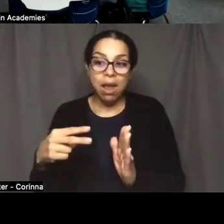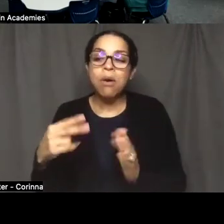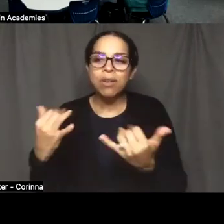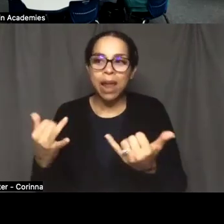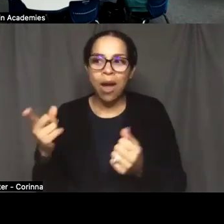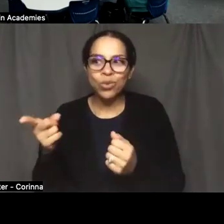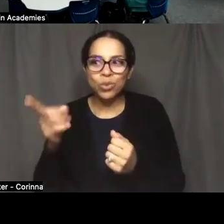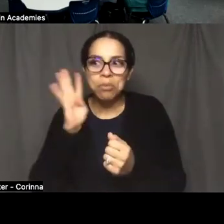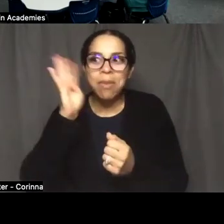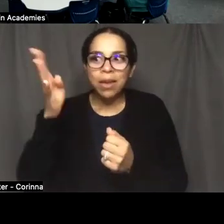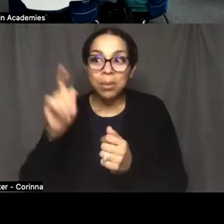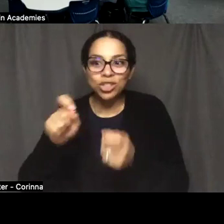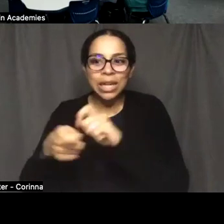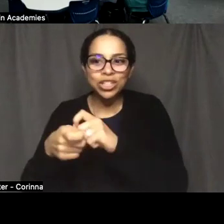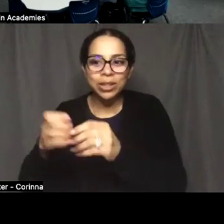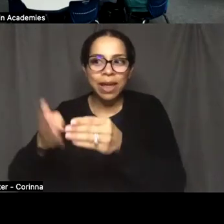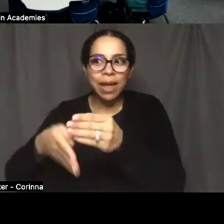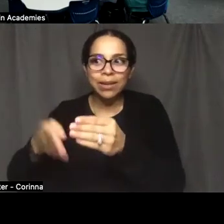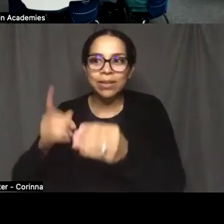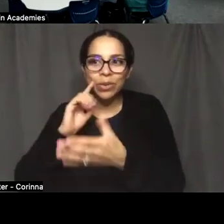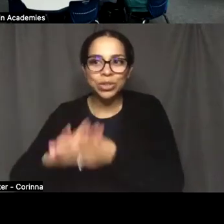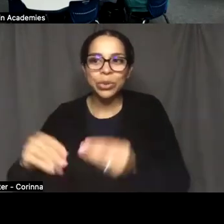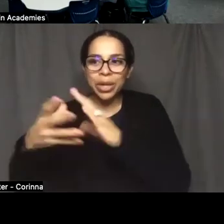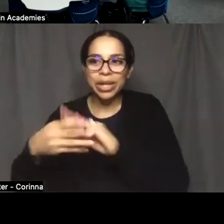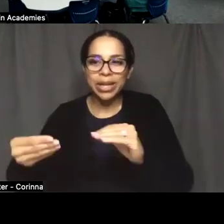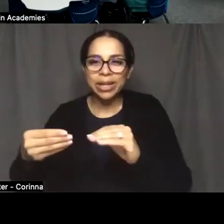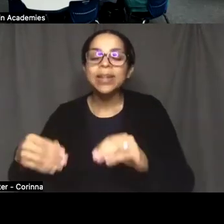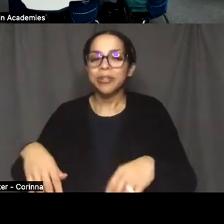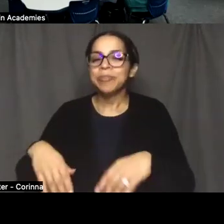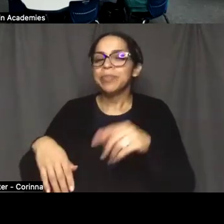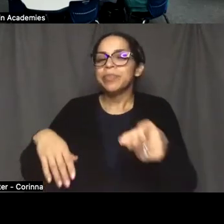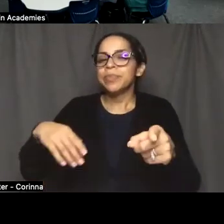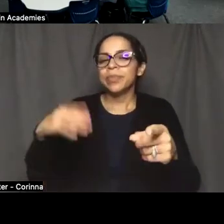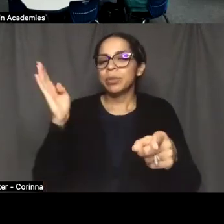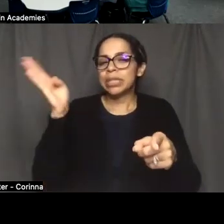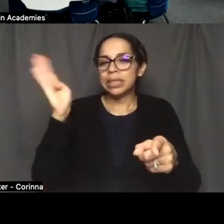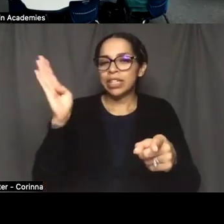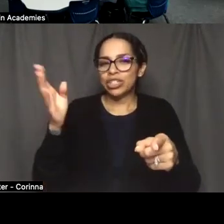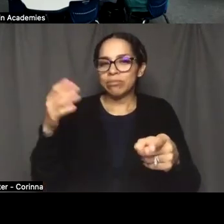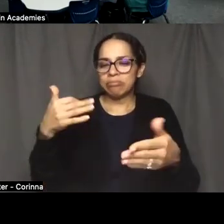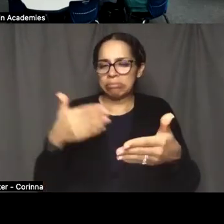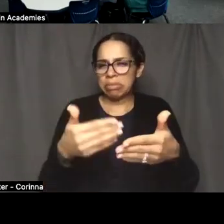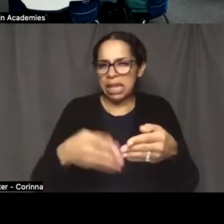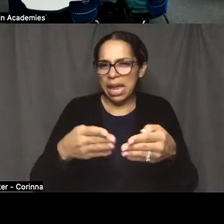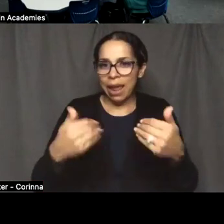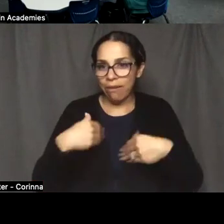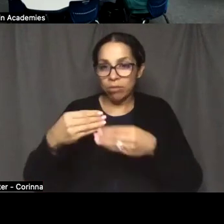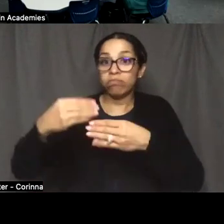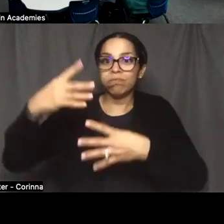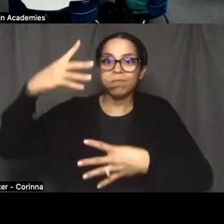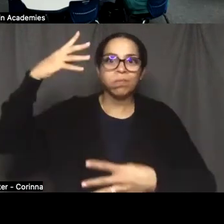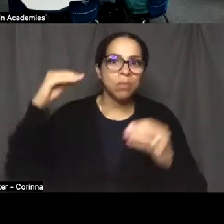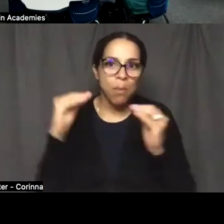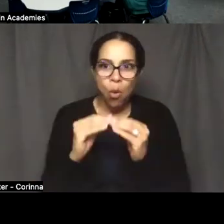creative. And at the end of the presentation, there's a link that it has a whole bunch more questions than this too, if you wanted to get some